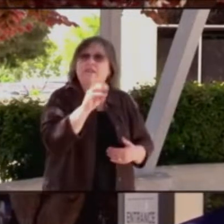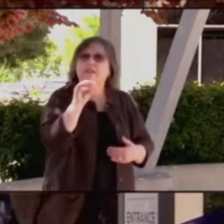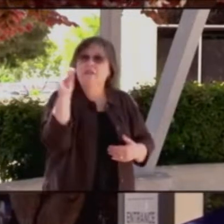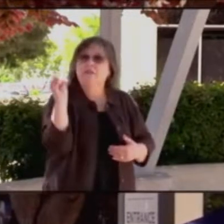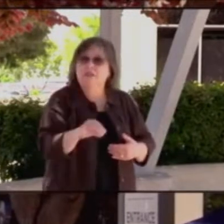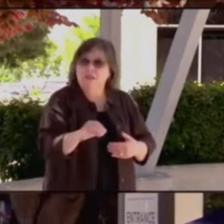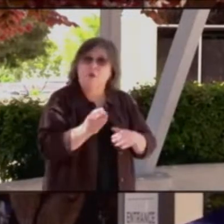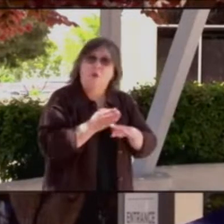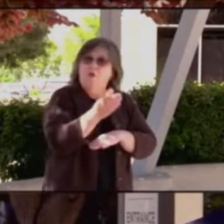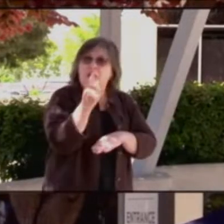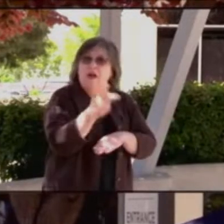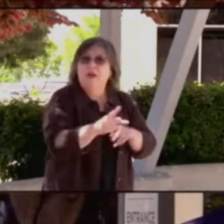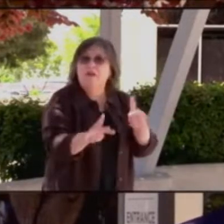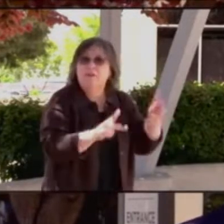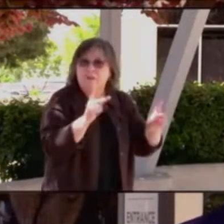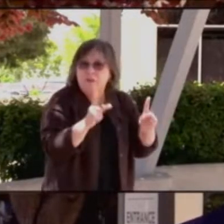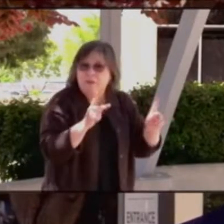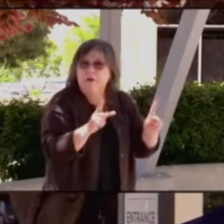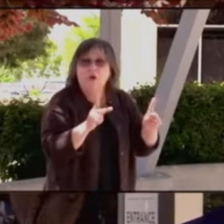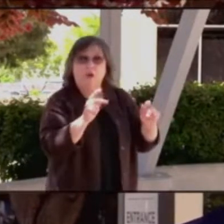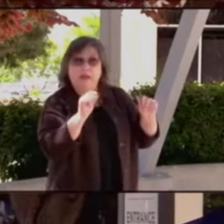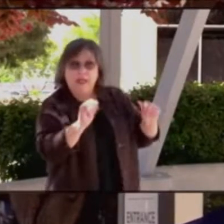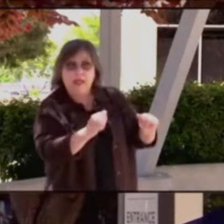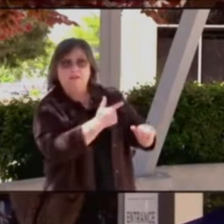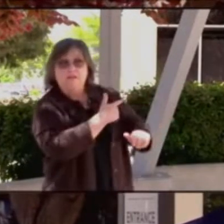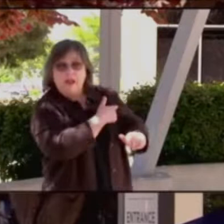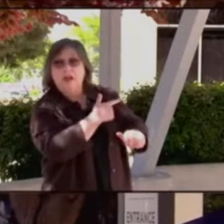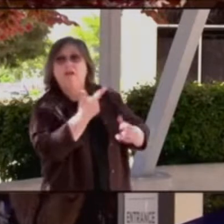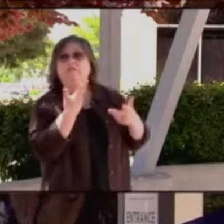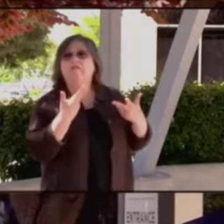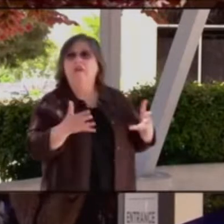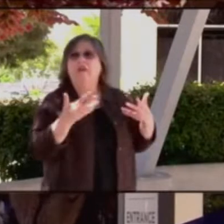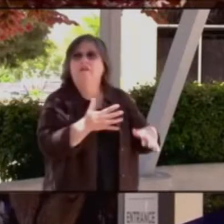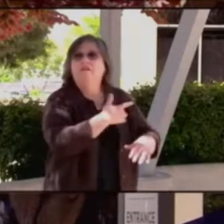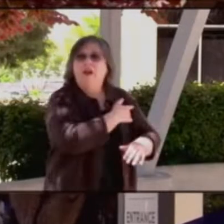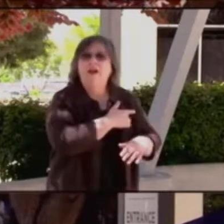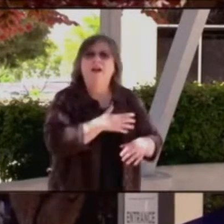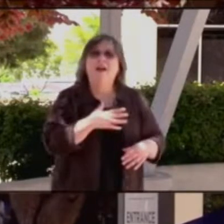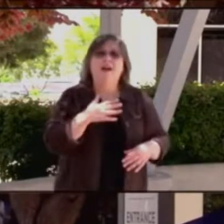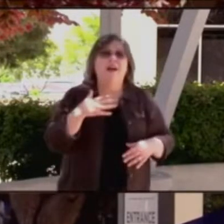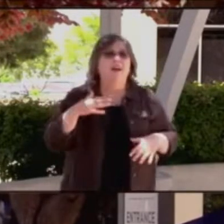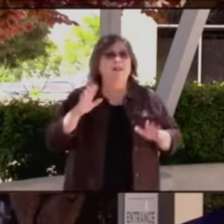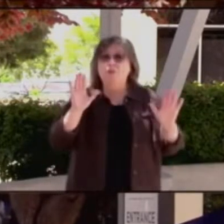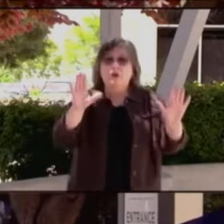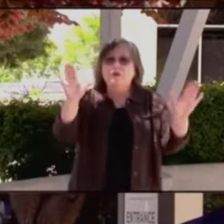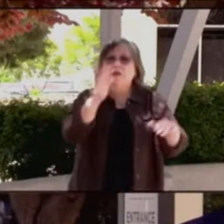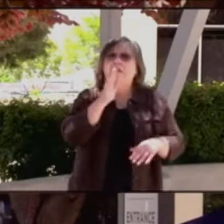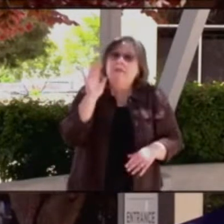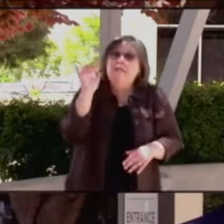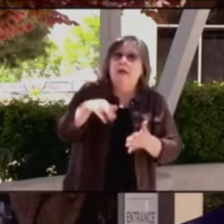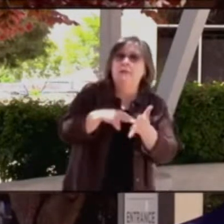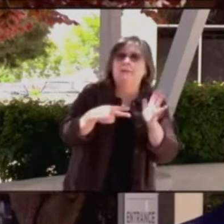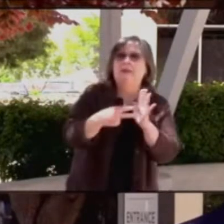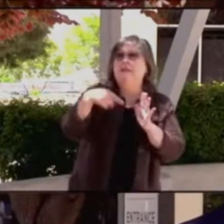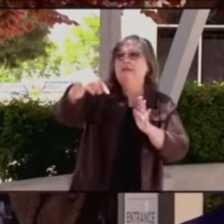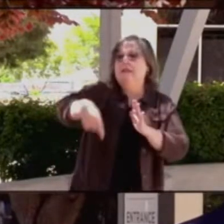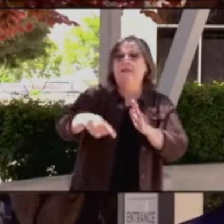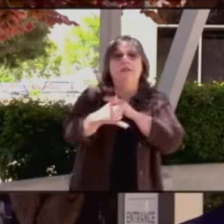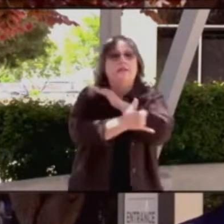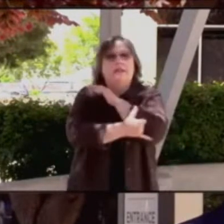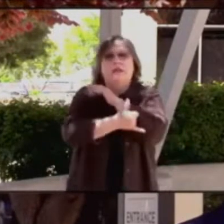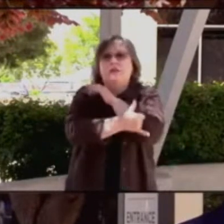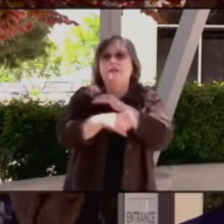place because of all of you who have gone and gotten vaccinated and helped make our county a safer